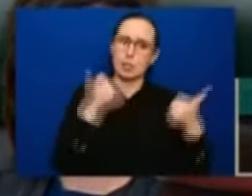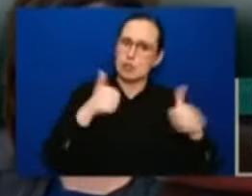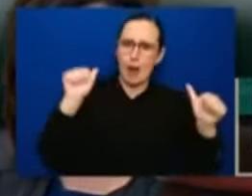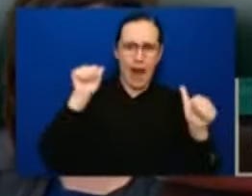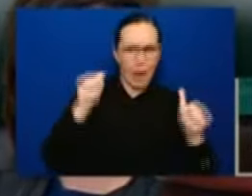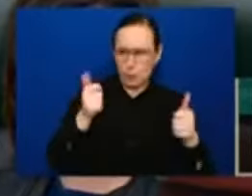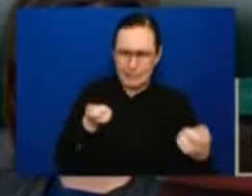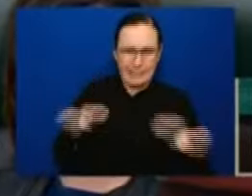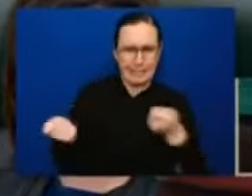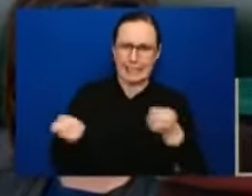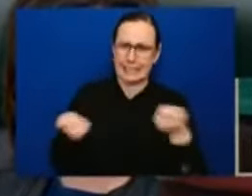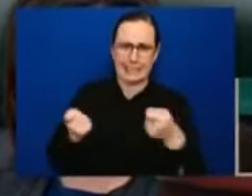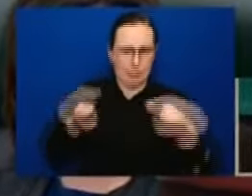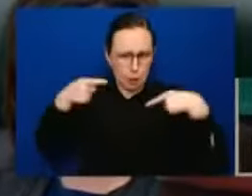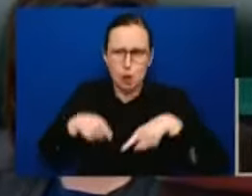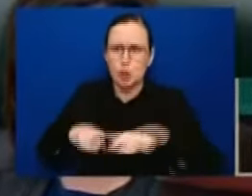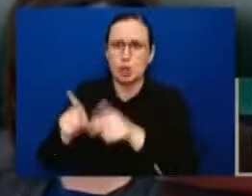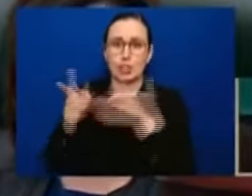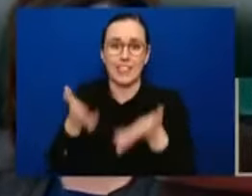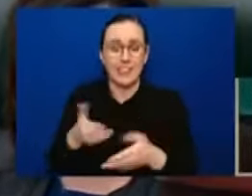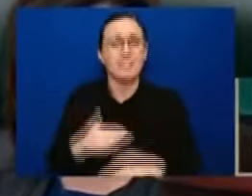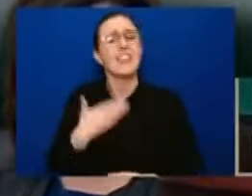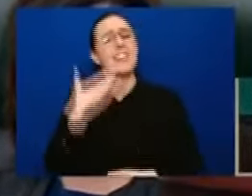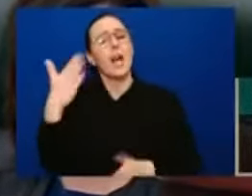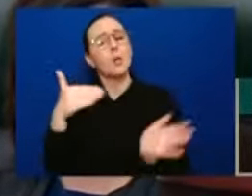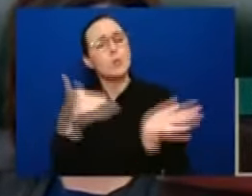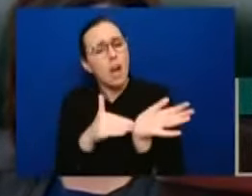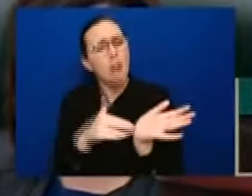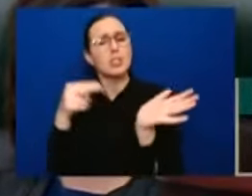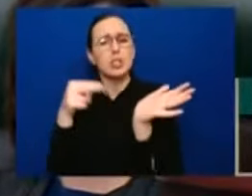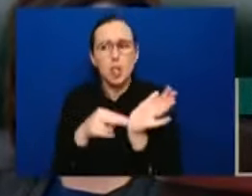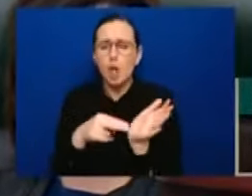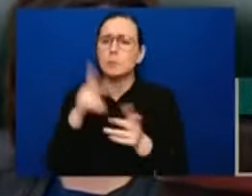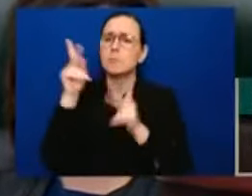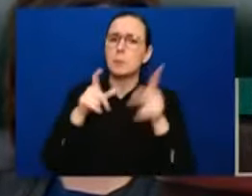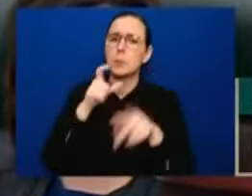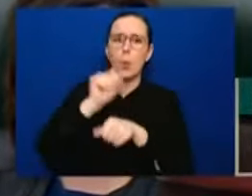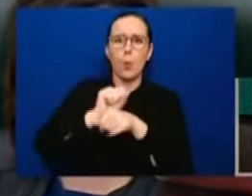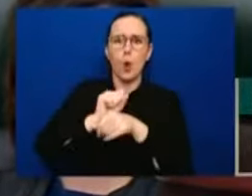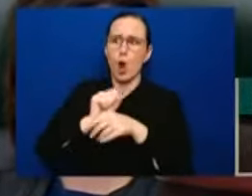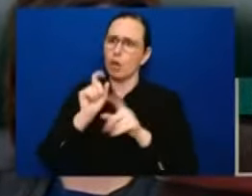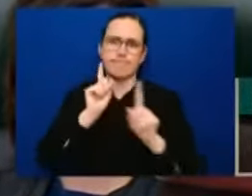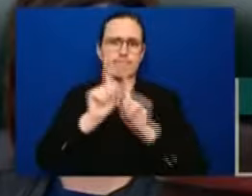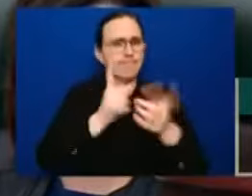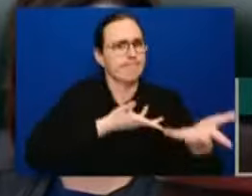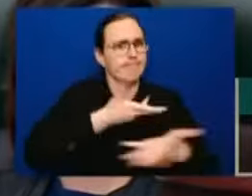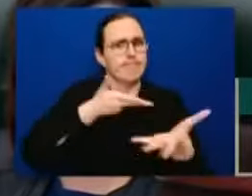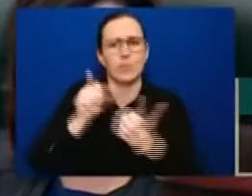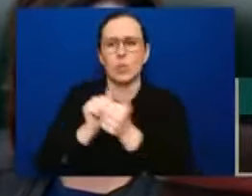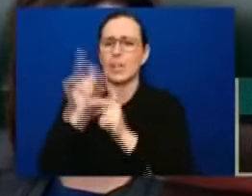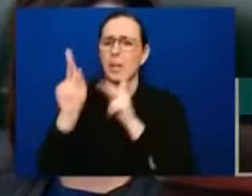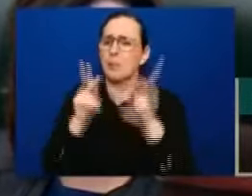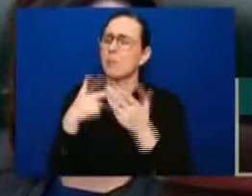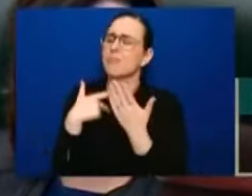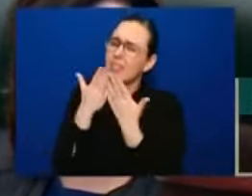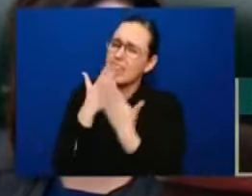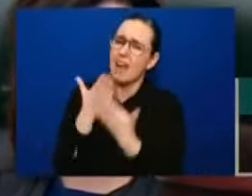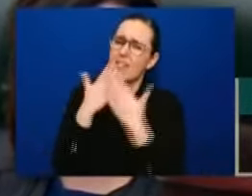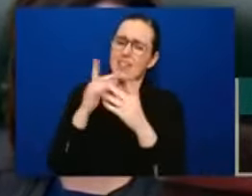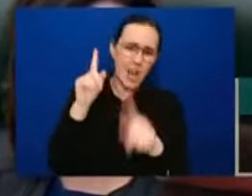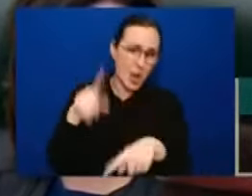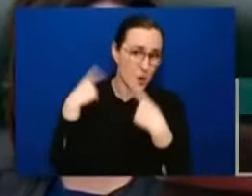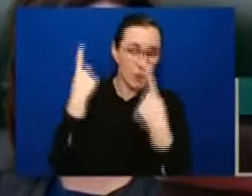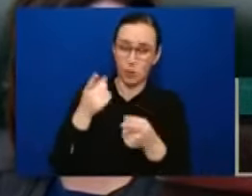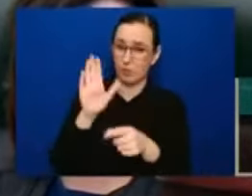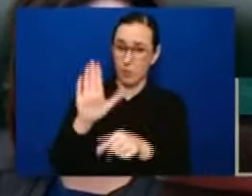frontline healthcare workers who sacrificially served Albertans over this last year. Your contribution did not go